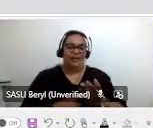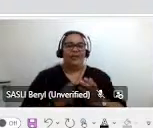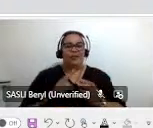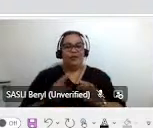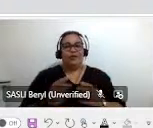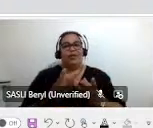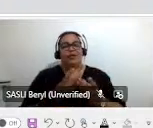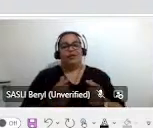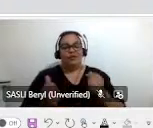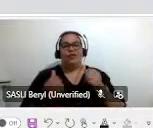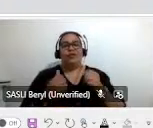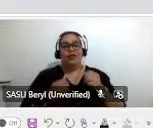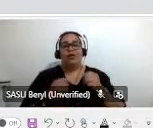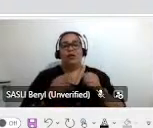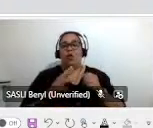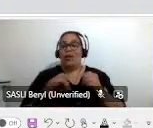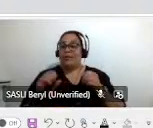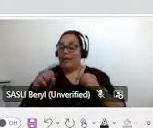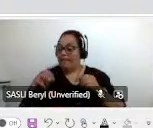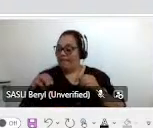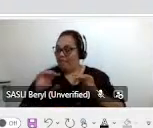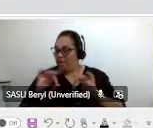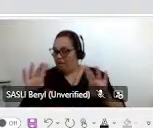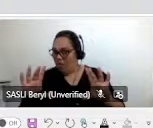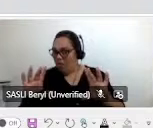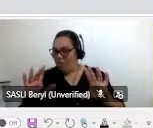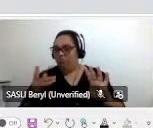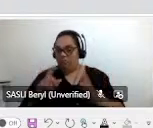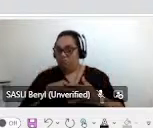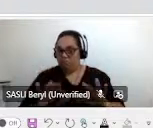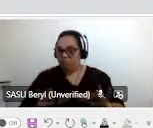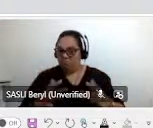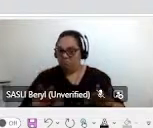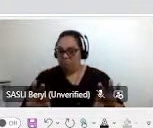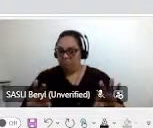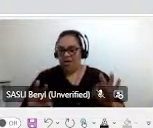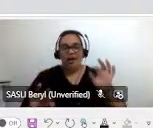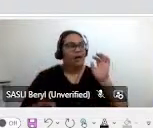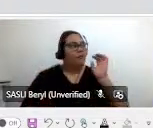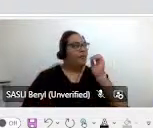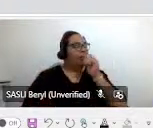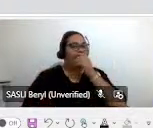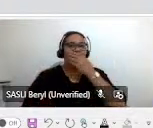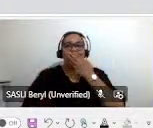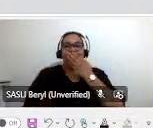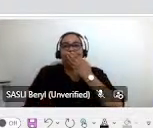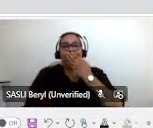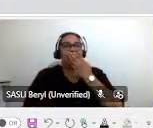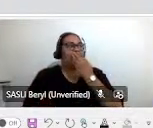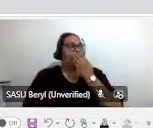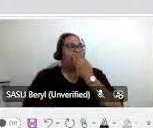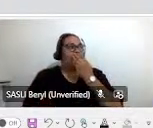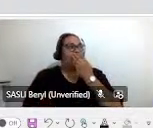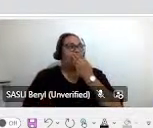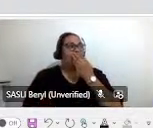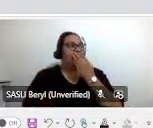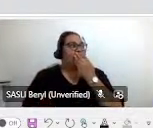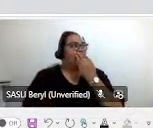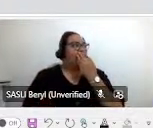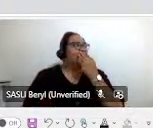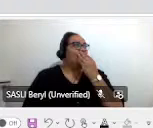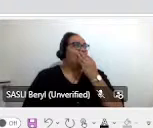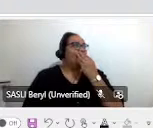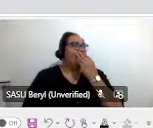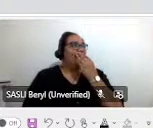that resolution. Wasim, was that clear enough, or you got that? Okay, if there's a problem with wording,